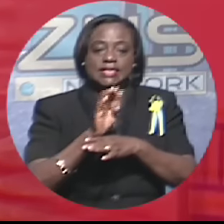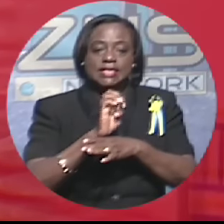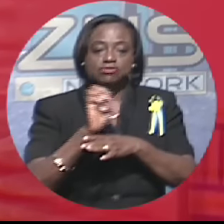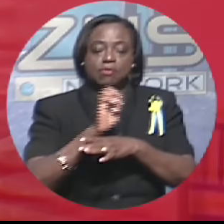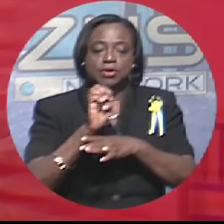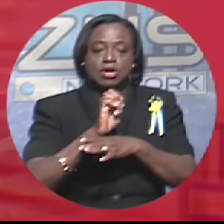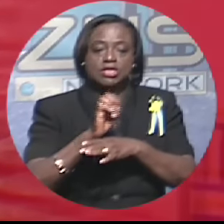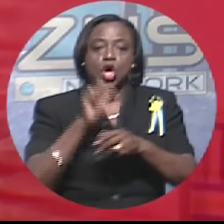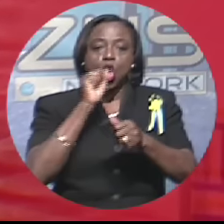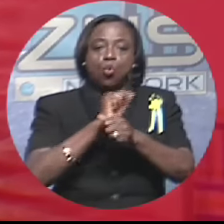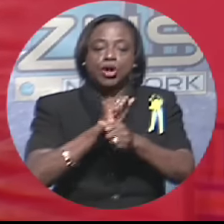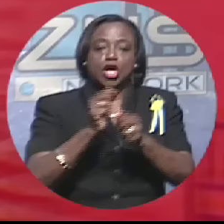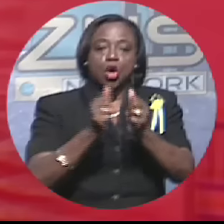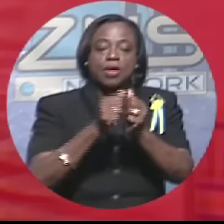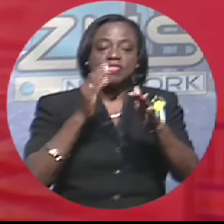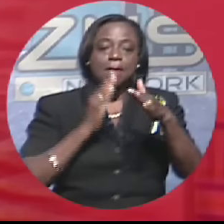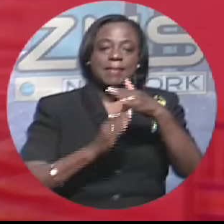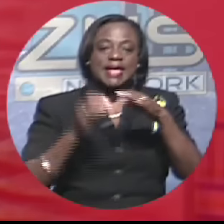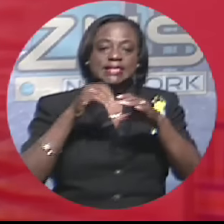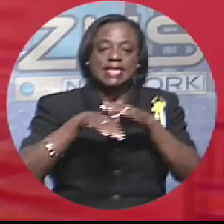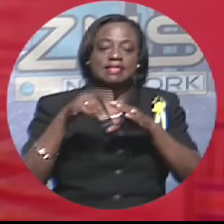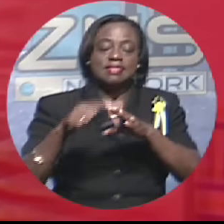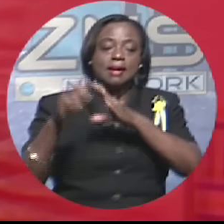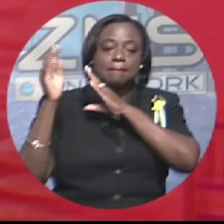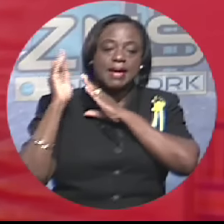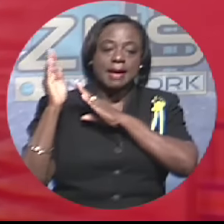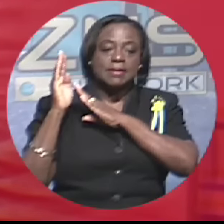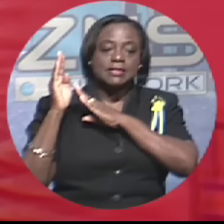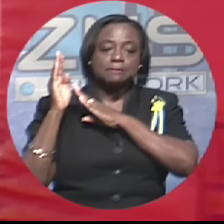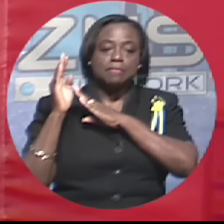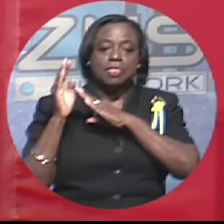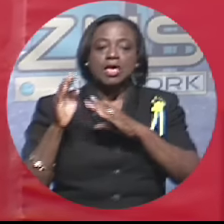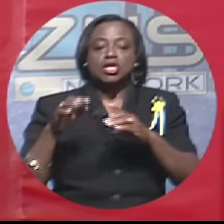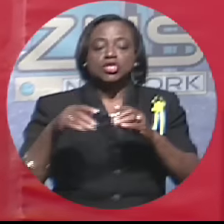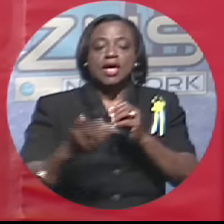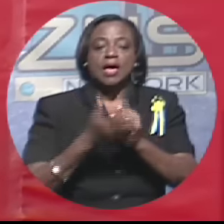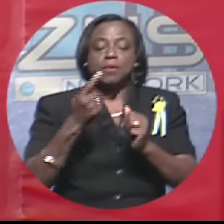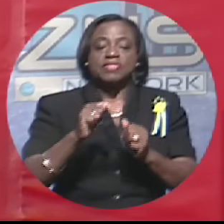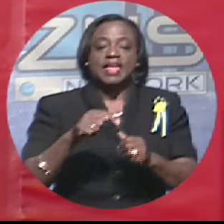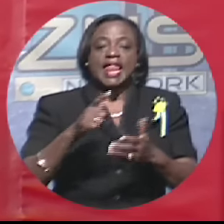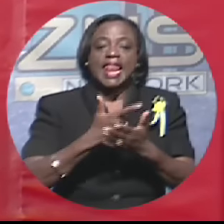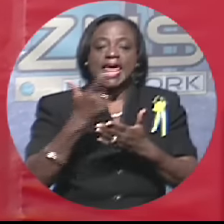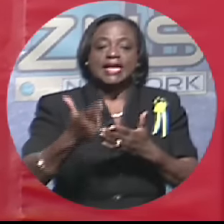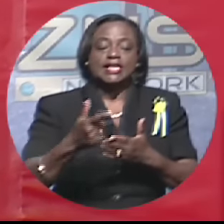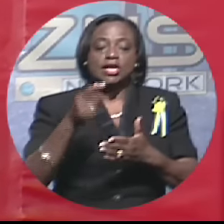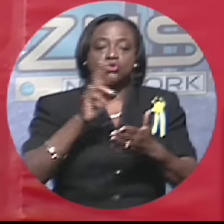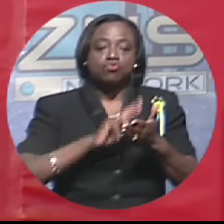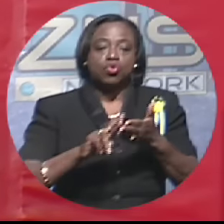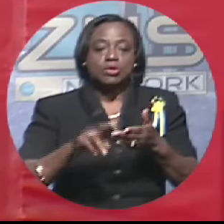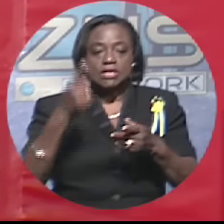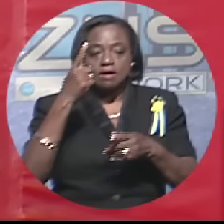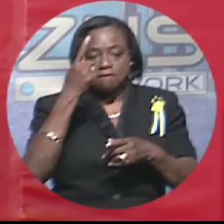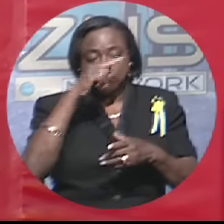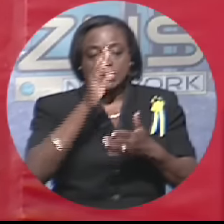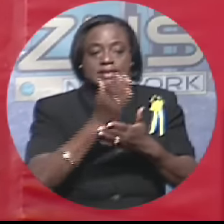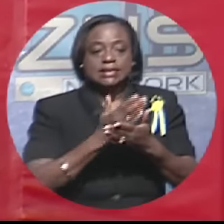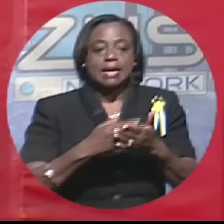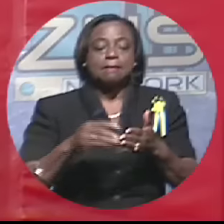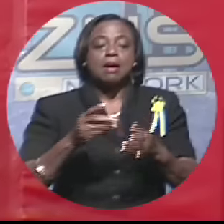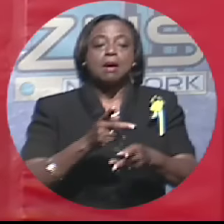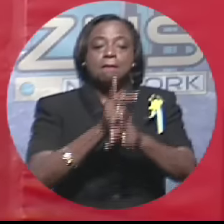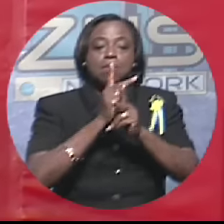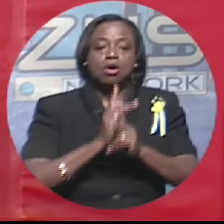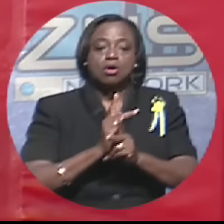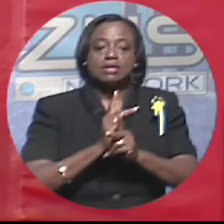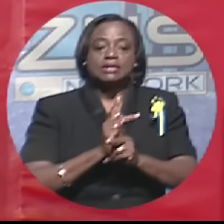with the banks in the Bahamas to loosen the lending rules for certain borrowers, most especially